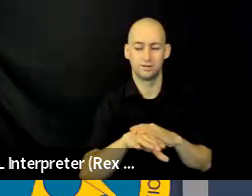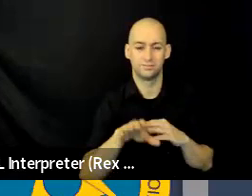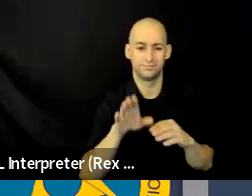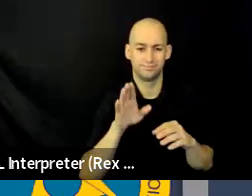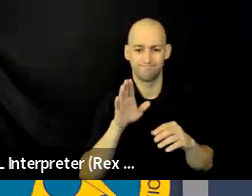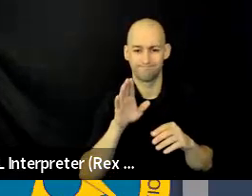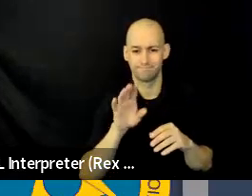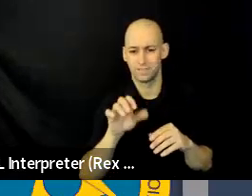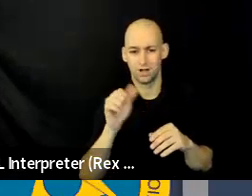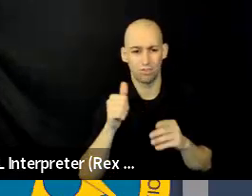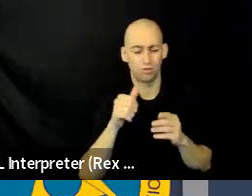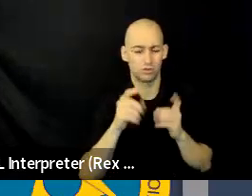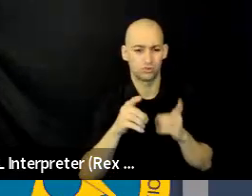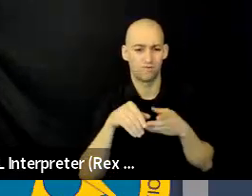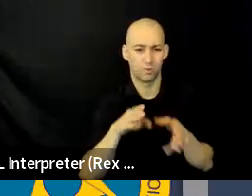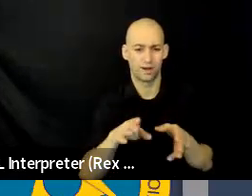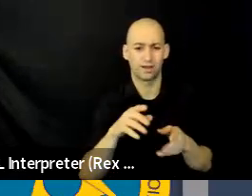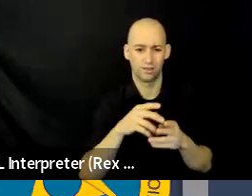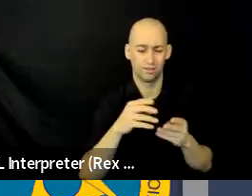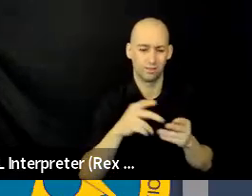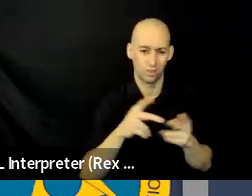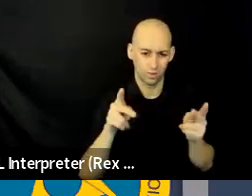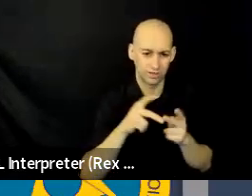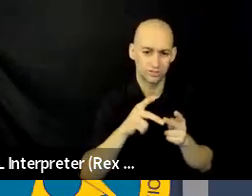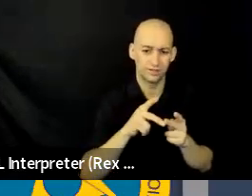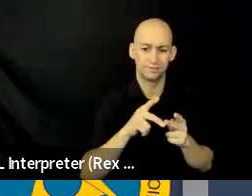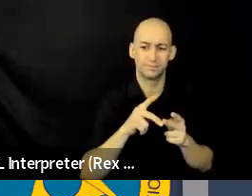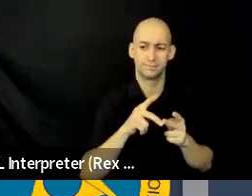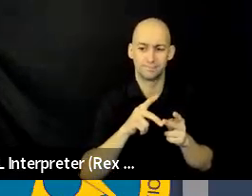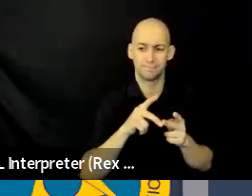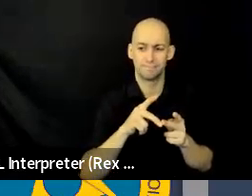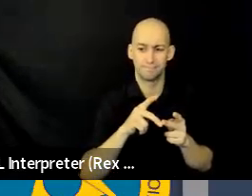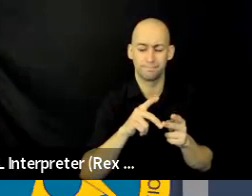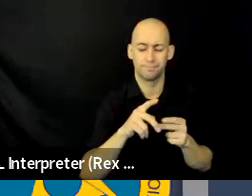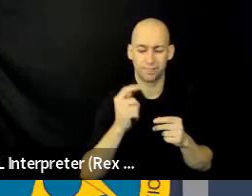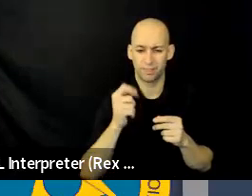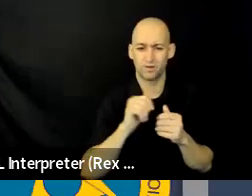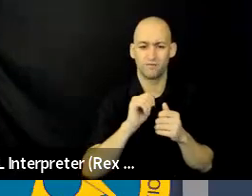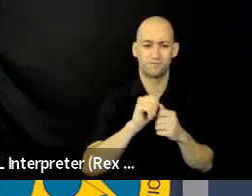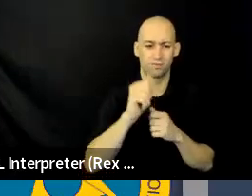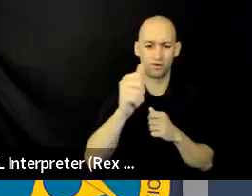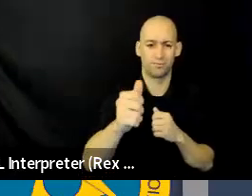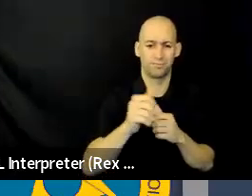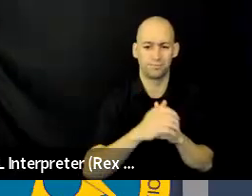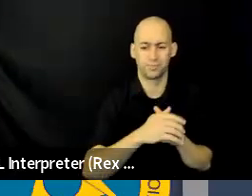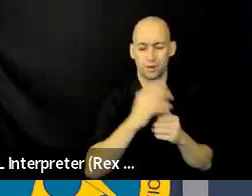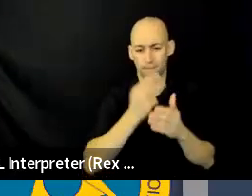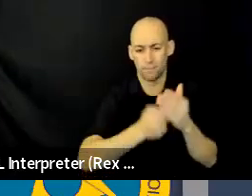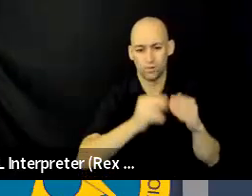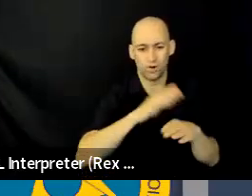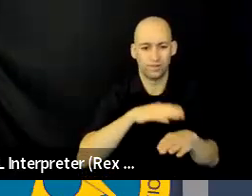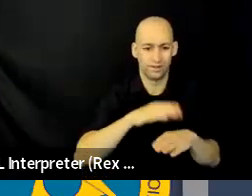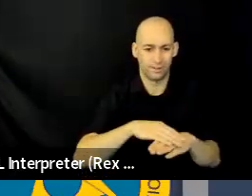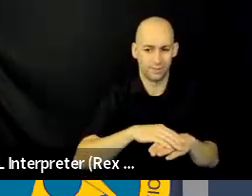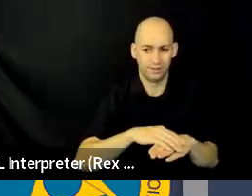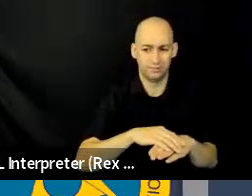another driveway location up on the tangent section, which was close, a little further up. So both of those are on the table. We have